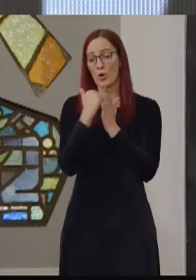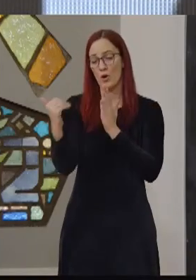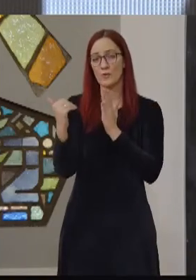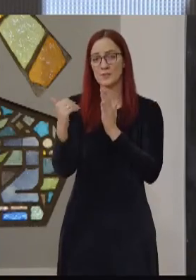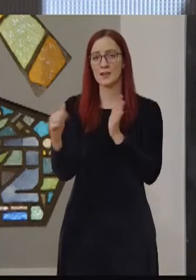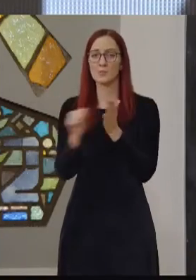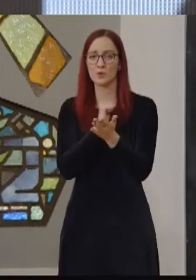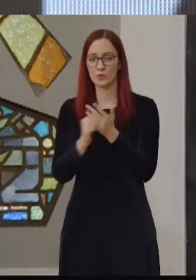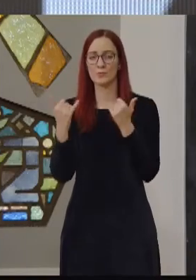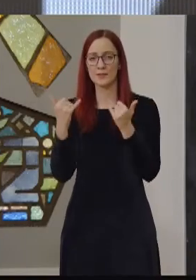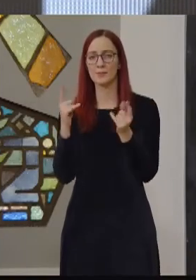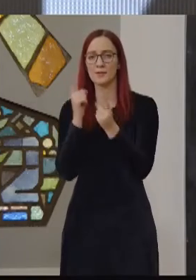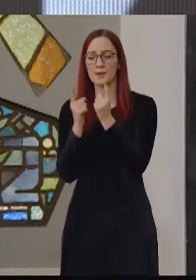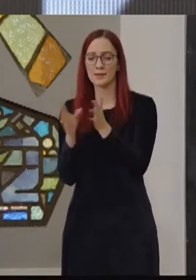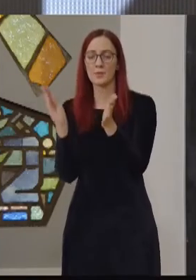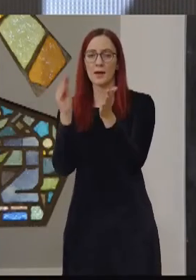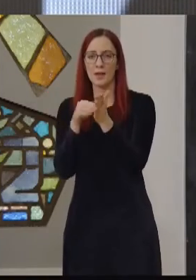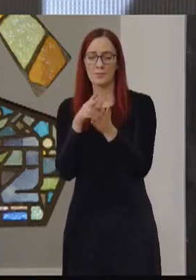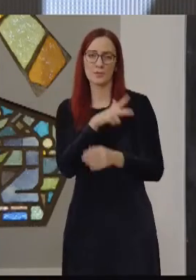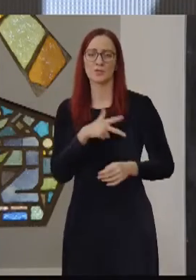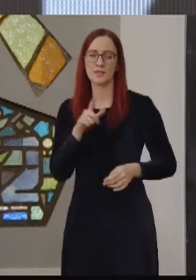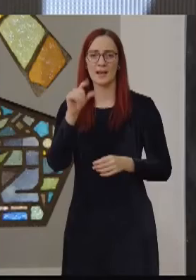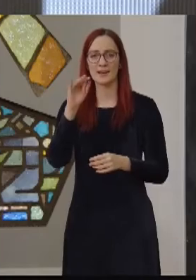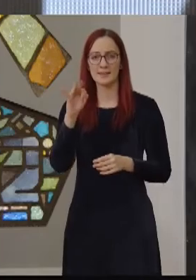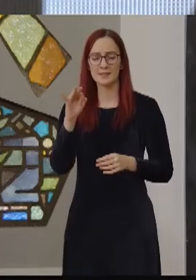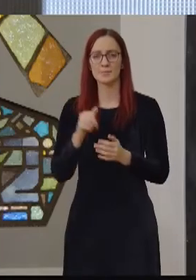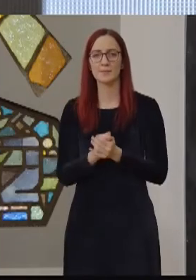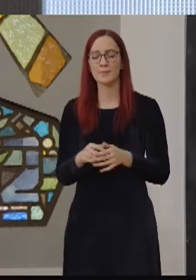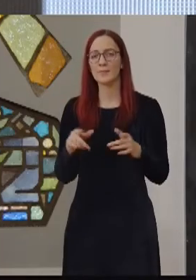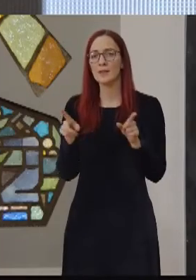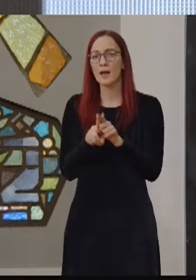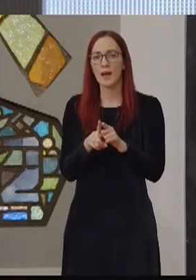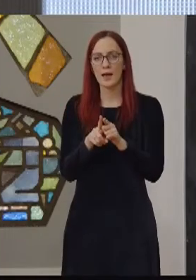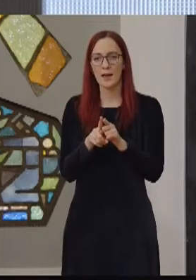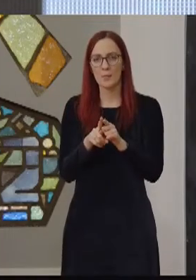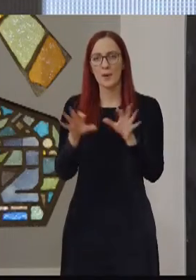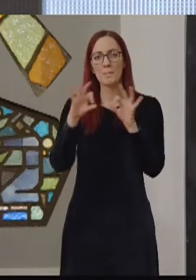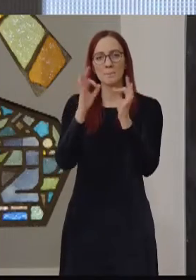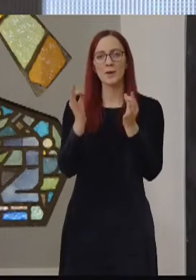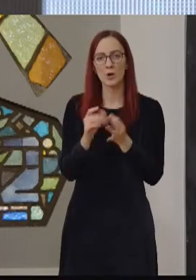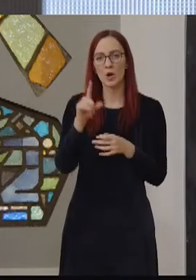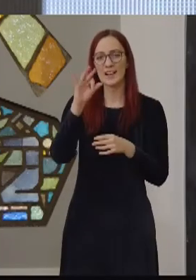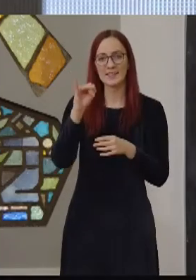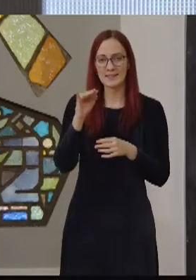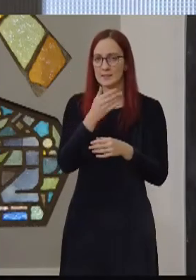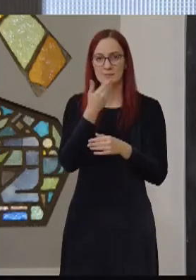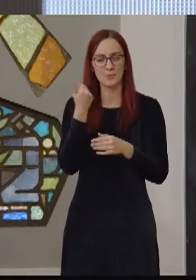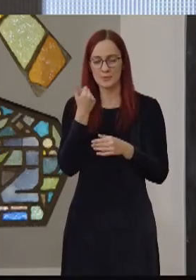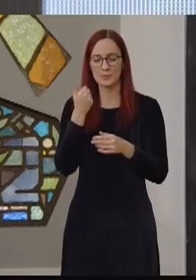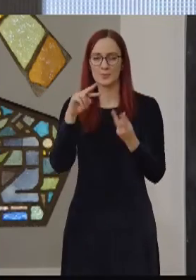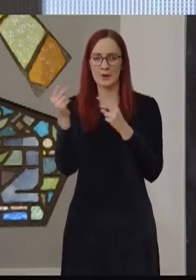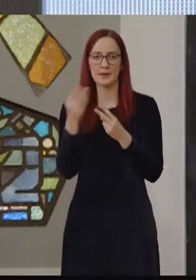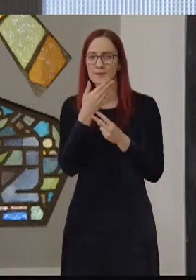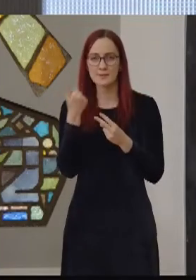as it is translated in the Istanbul translation, in the Istanbul Convention, we are